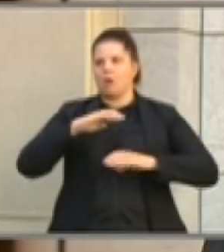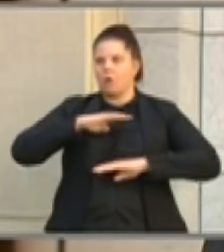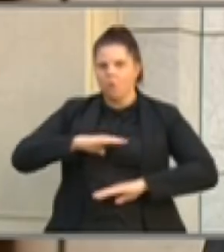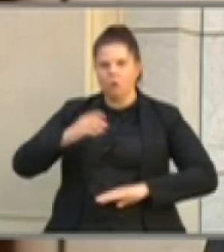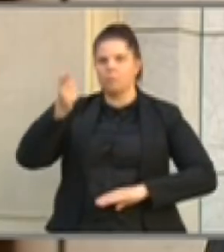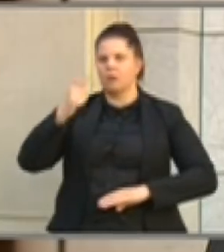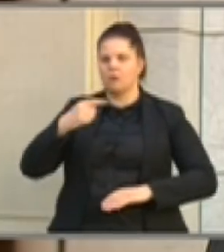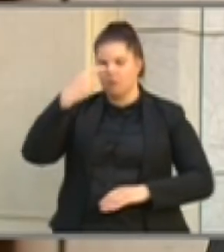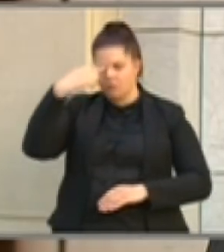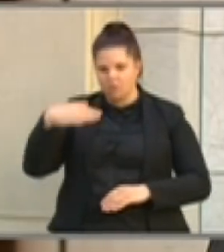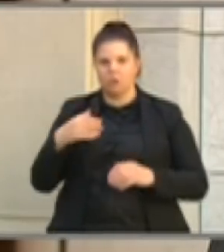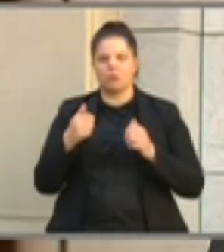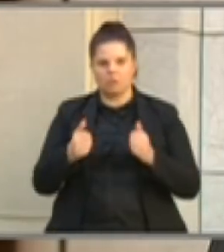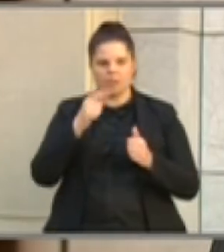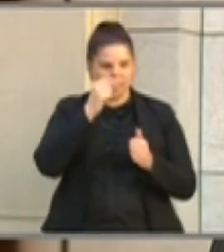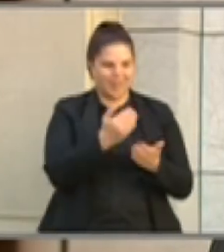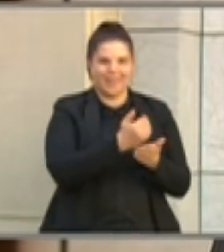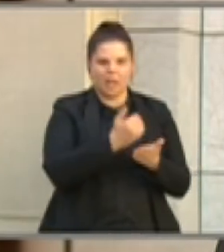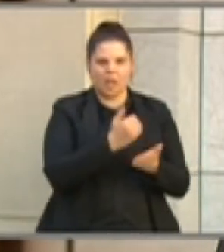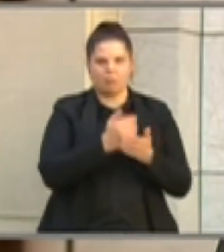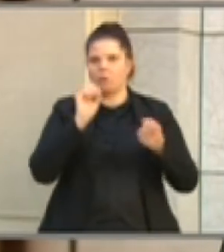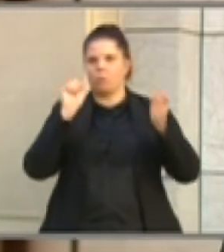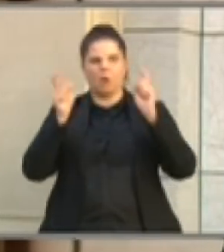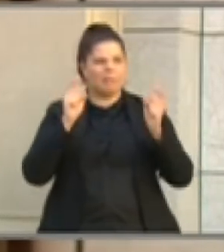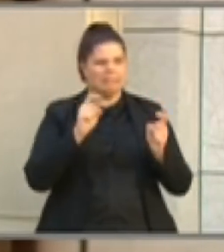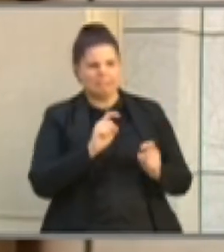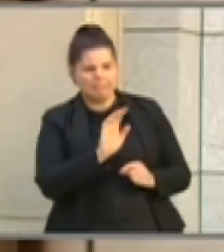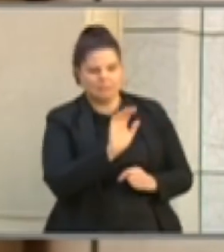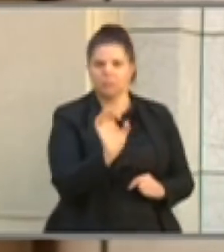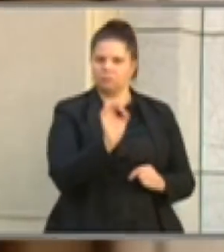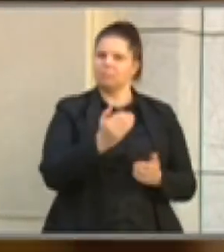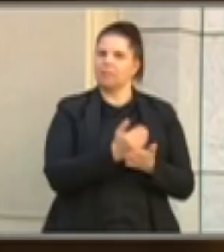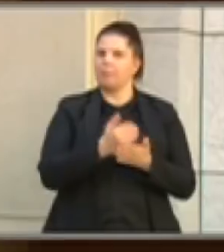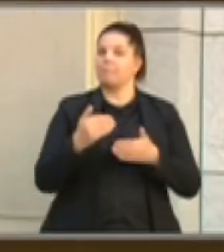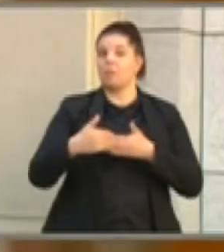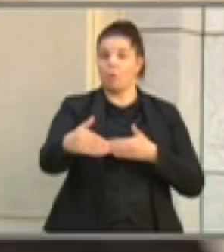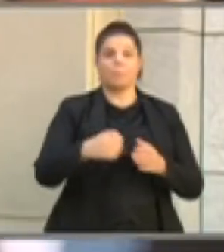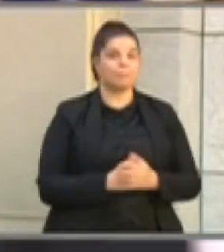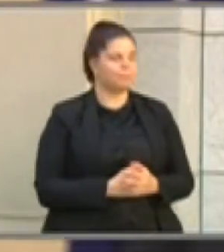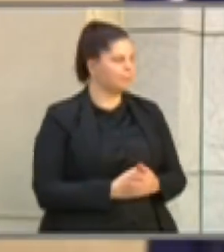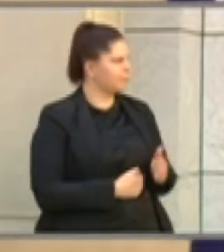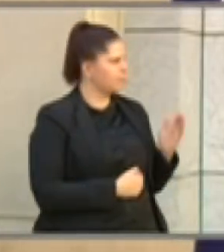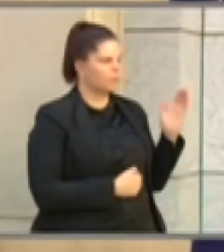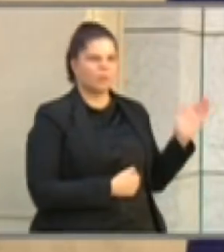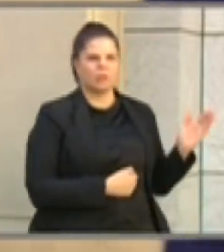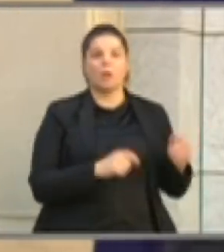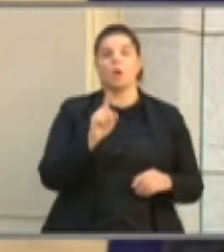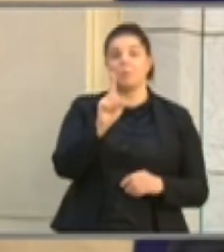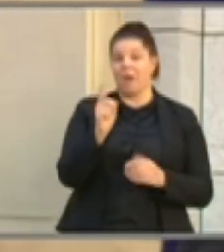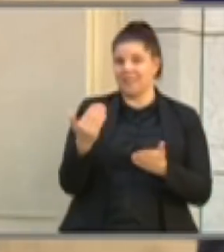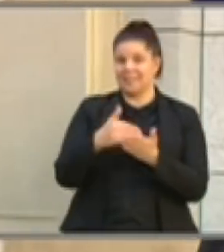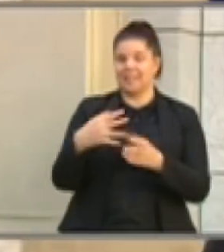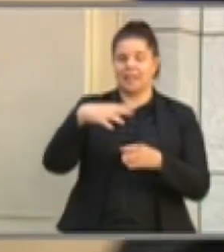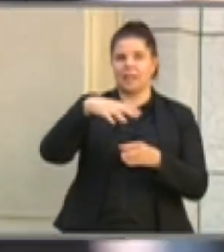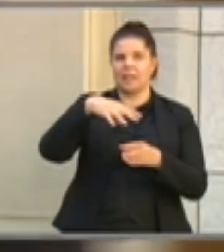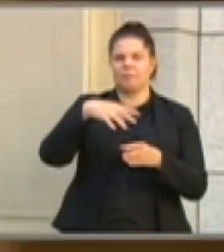to be able to keep employees in jobs and on the job for longer. But Josh? Prime Minister. But it doesn't include the superannuation.